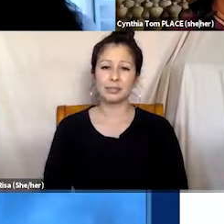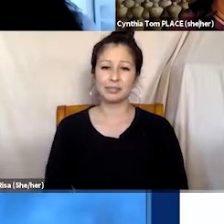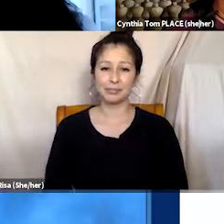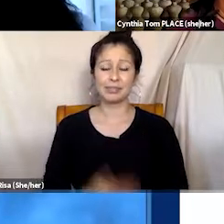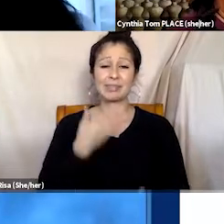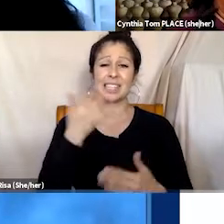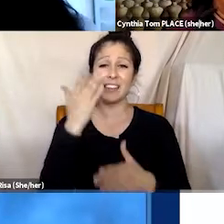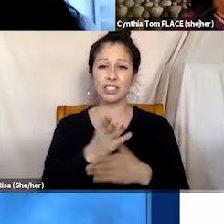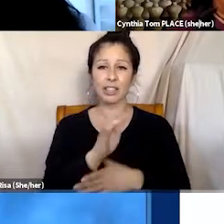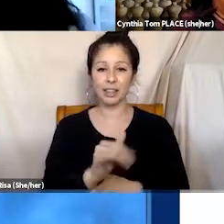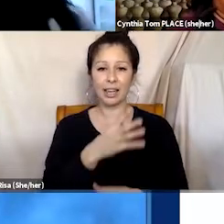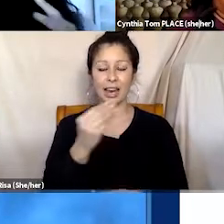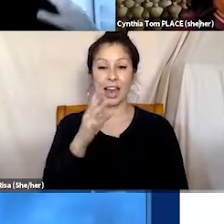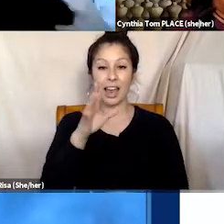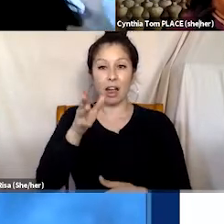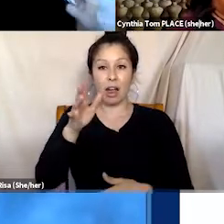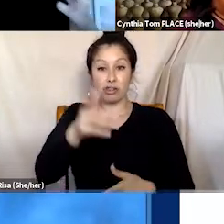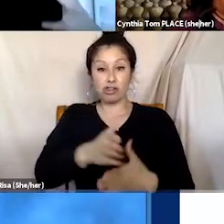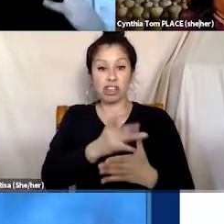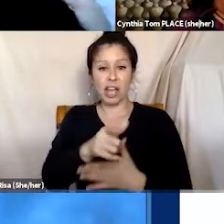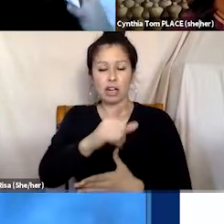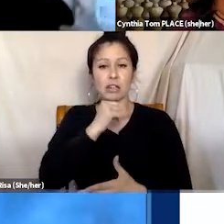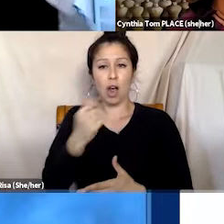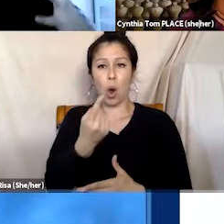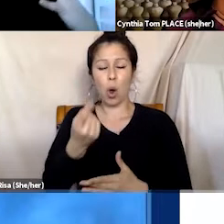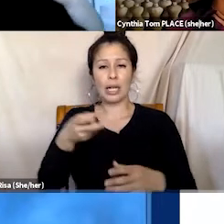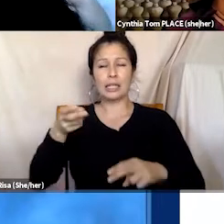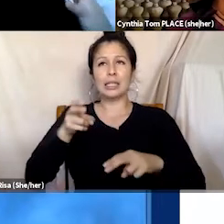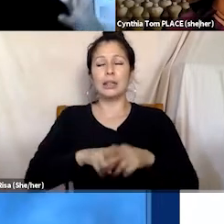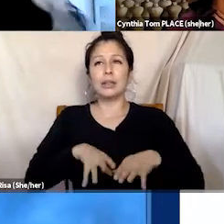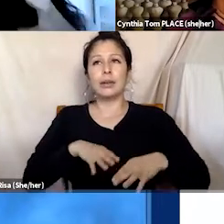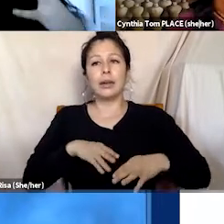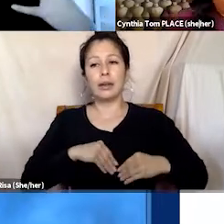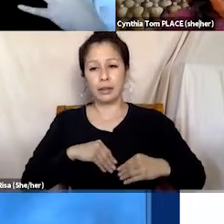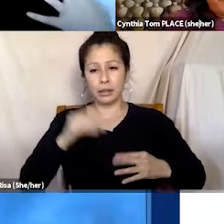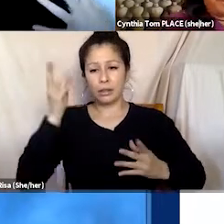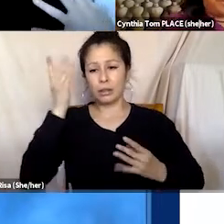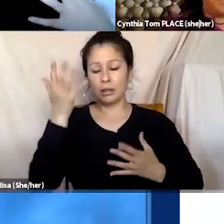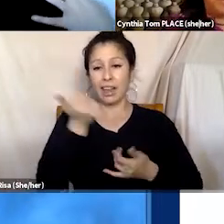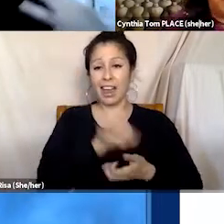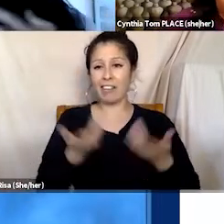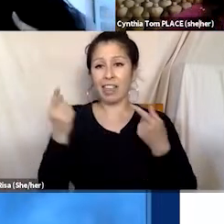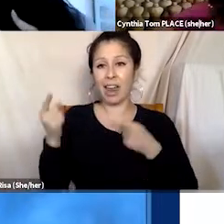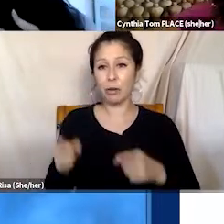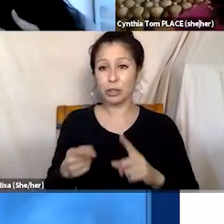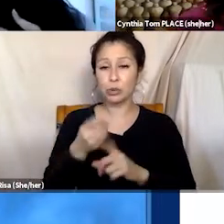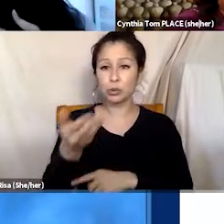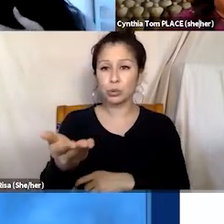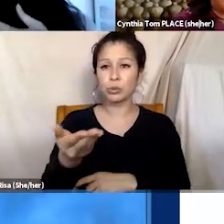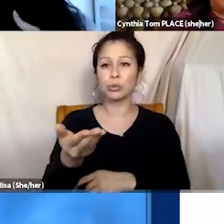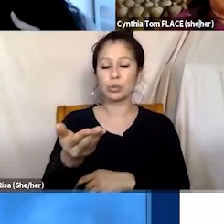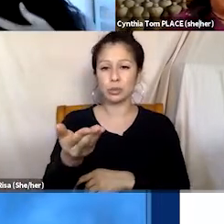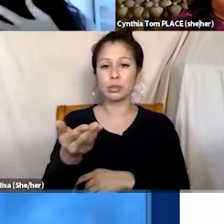Thank you for sharing that. And by doing that, you're not only sitting and coming to terms with all of these things that have happened to